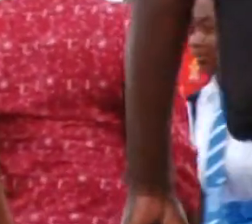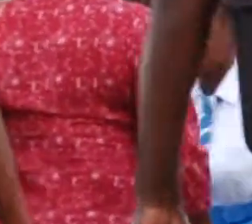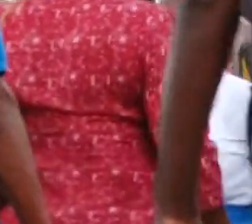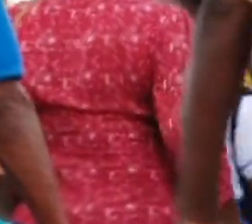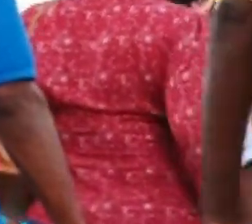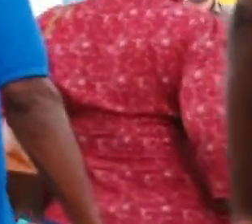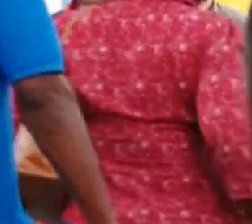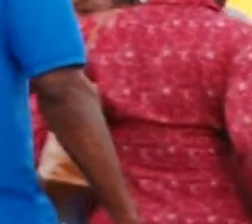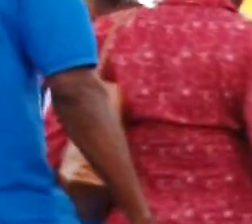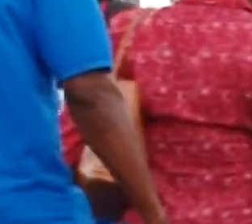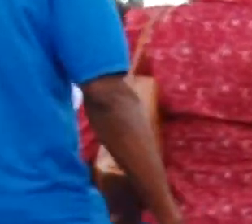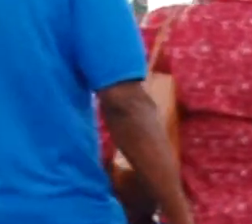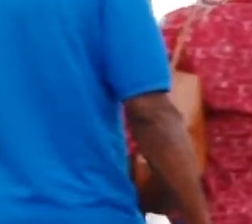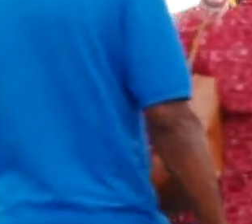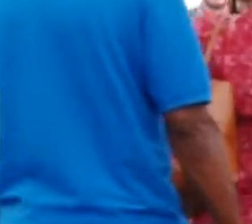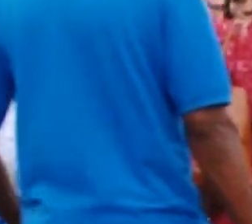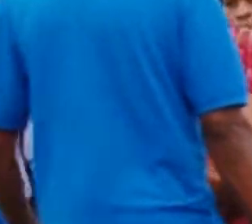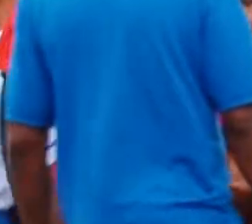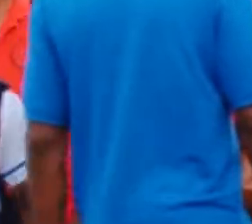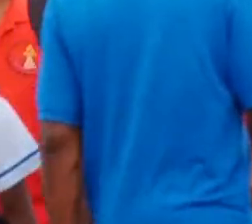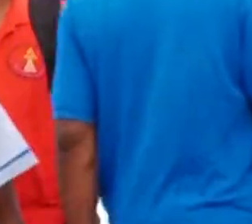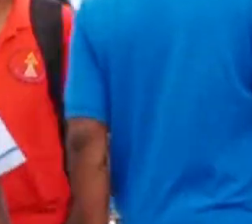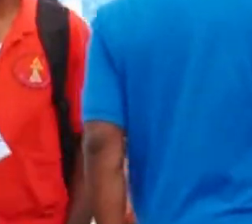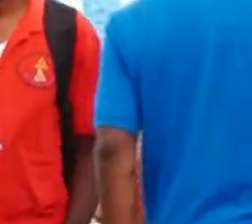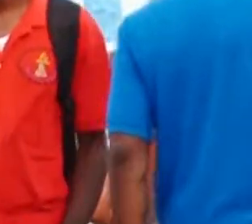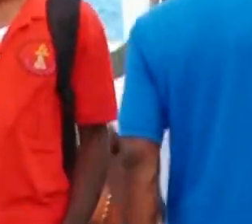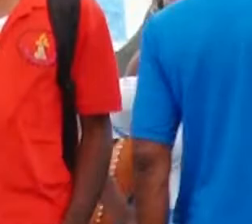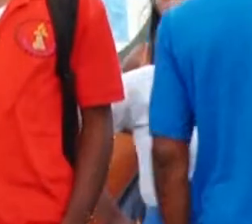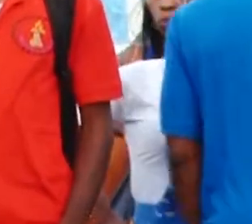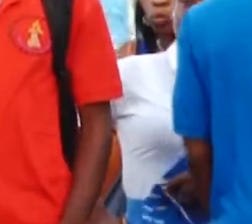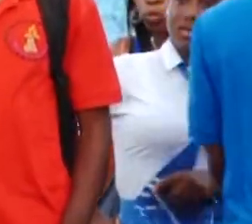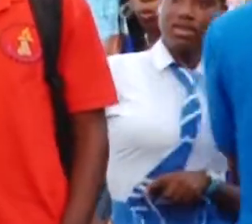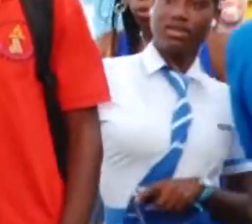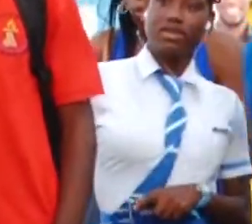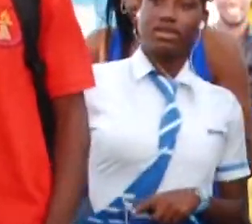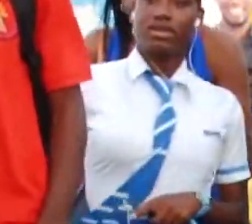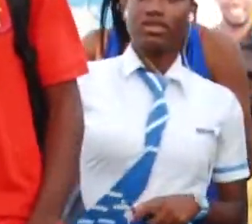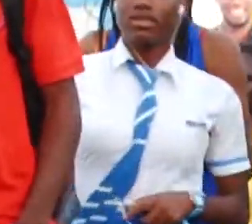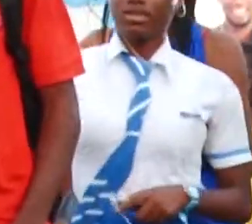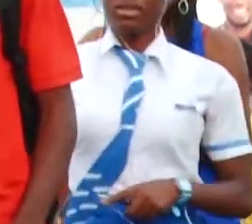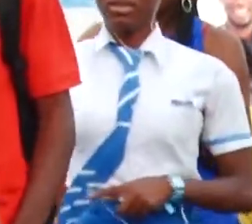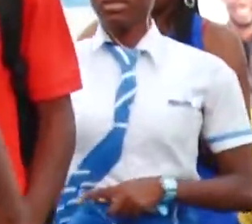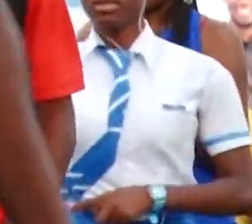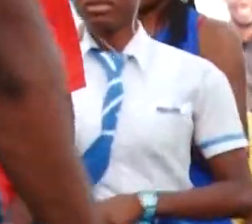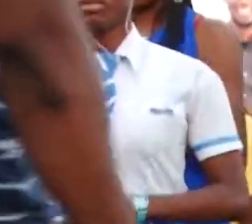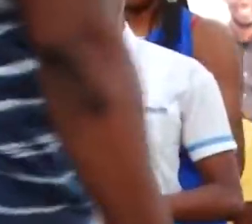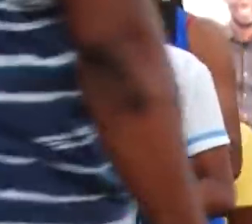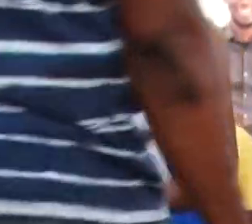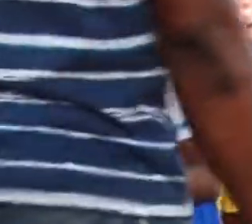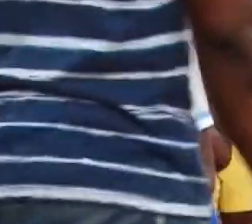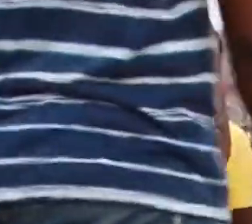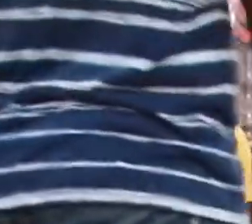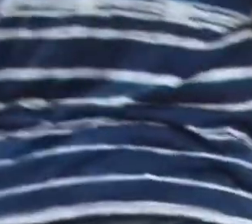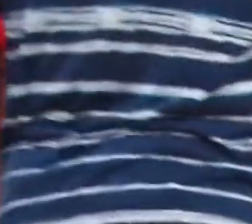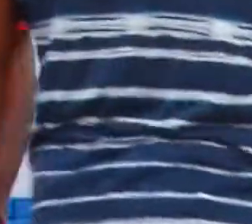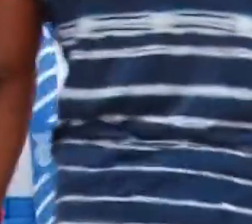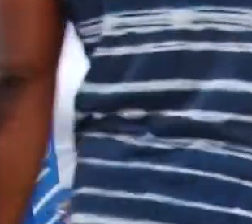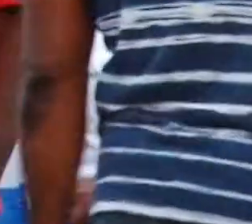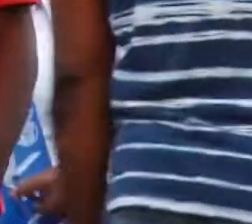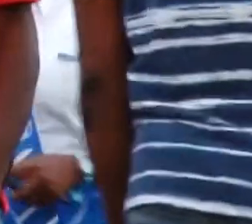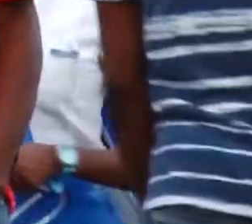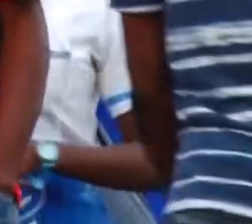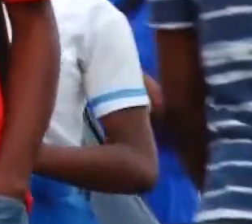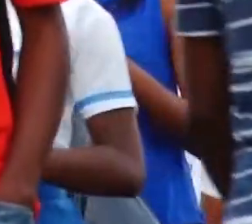the reduction of poverty, having increased the allocation of school feeding through PATH by 47% and with